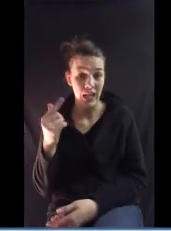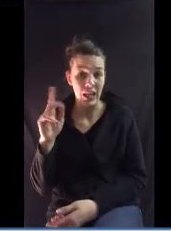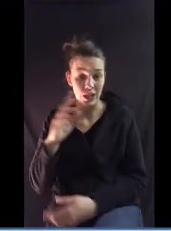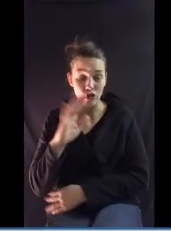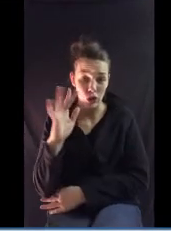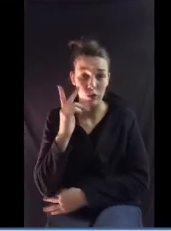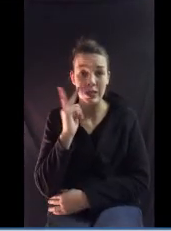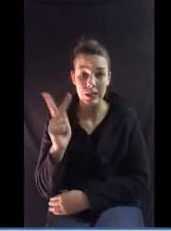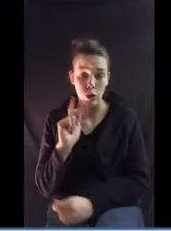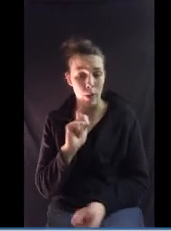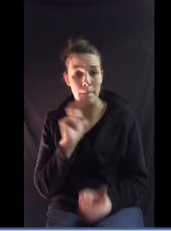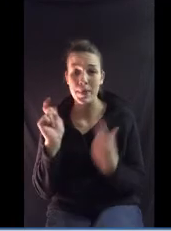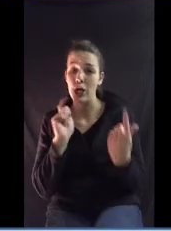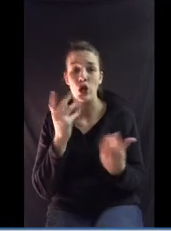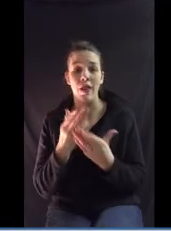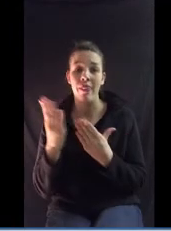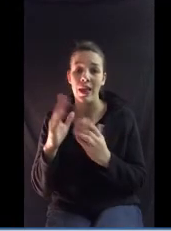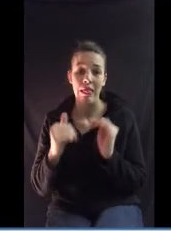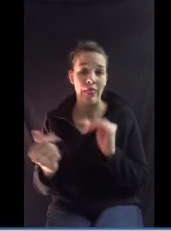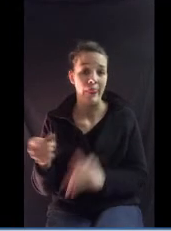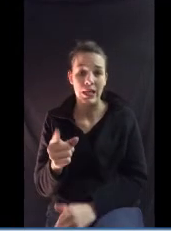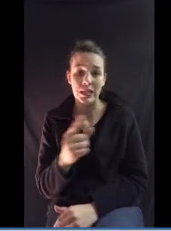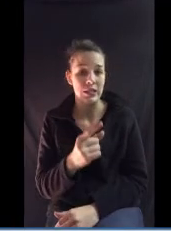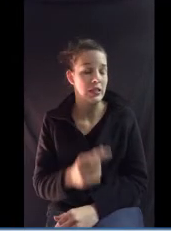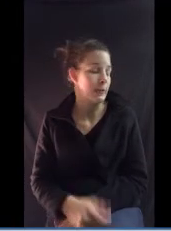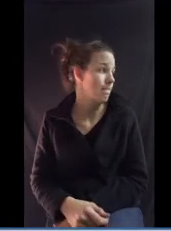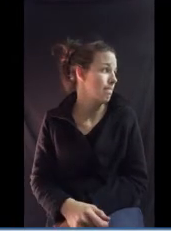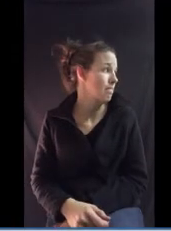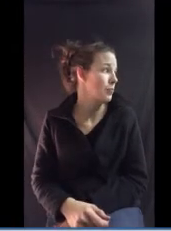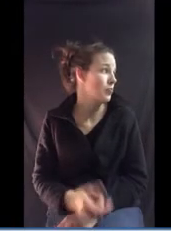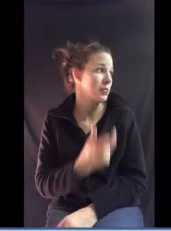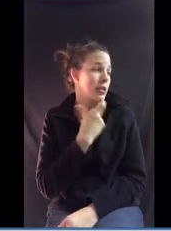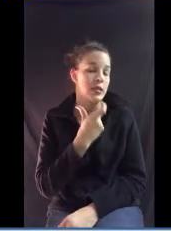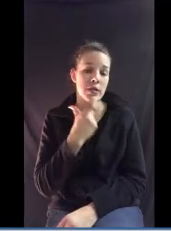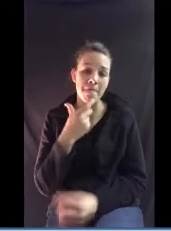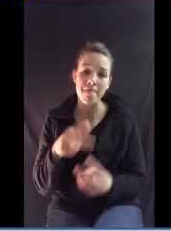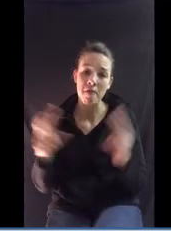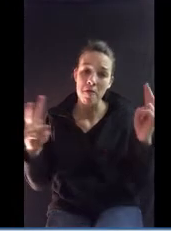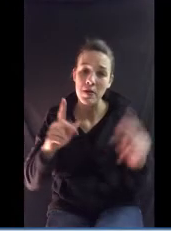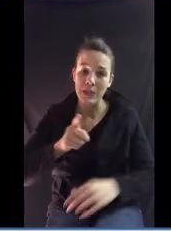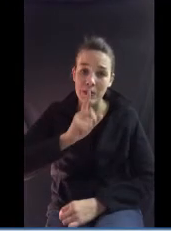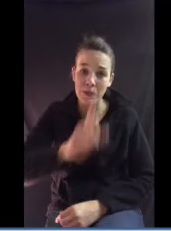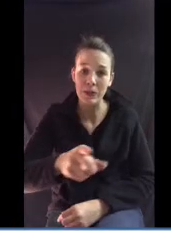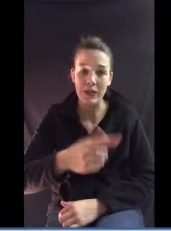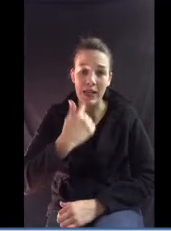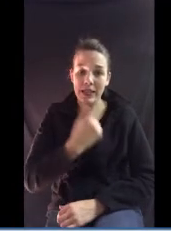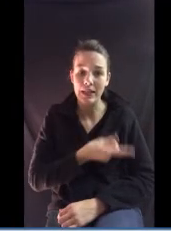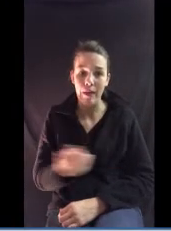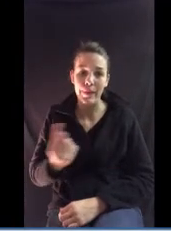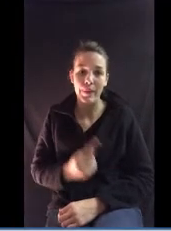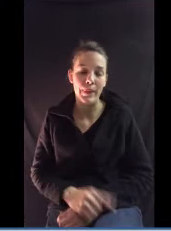you under the fig tree? You will see greater things than these." And he said to him, "Very truly, I tell